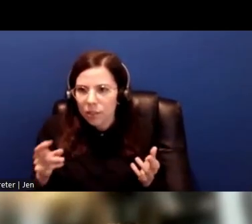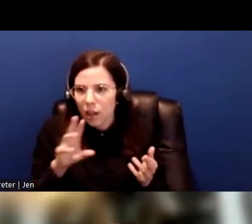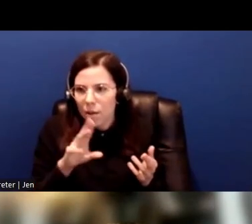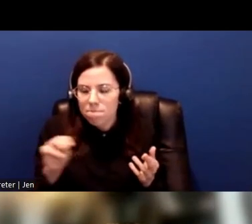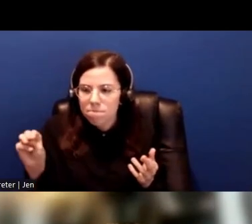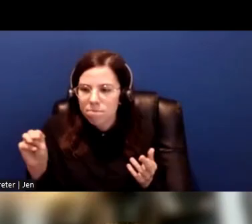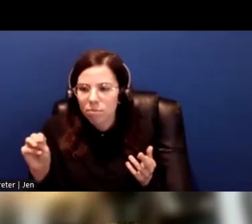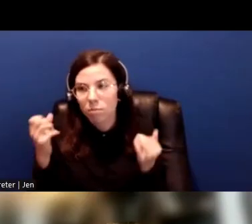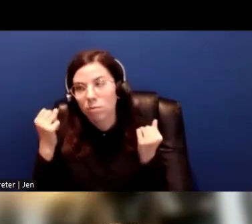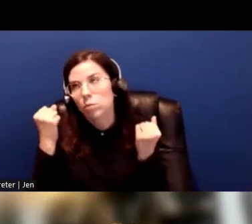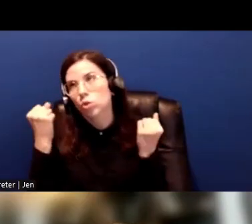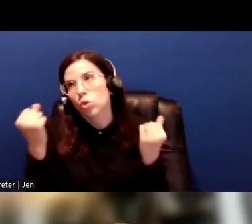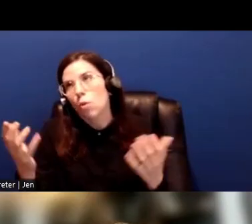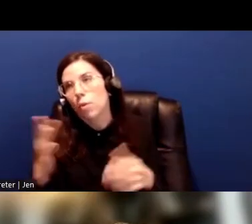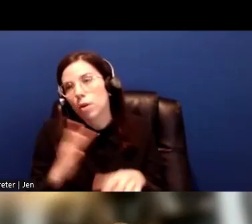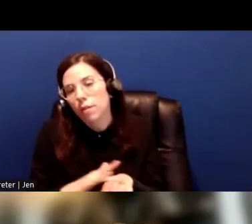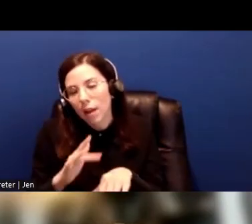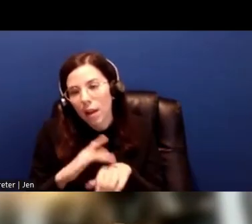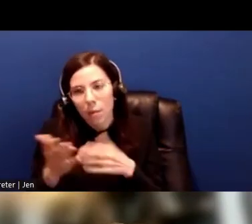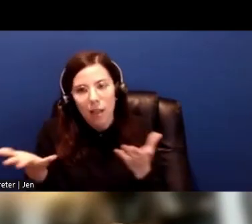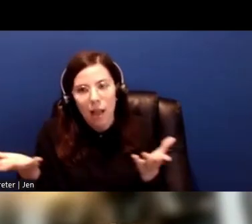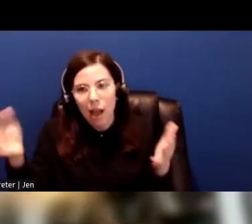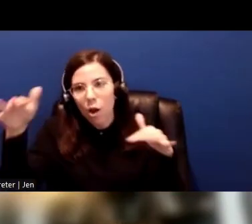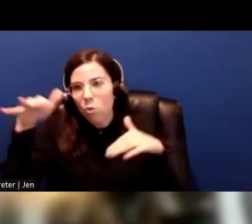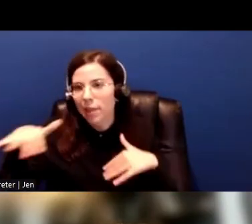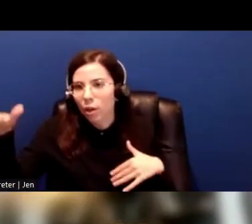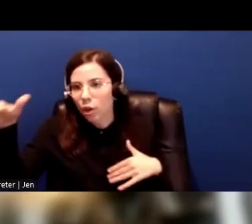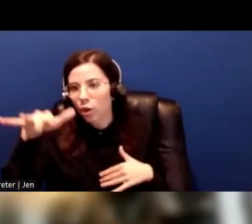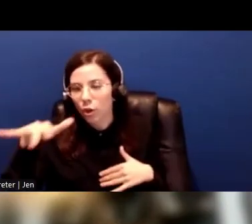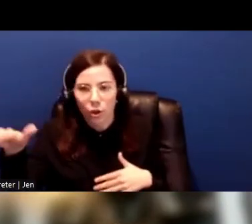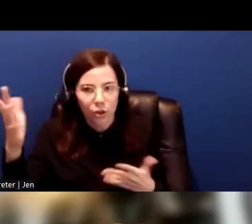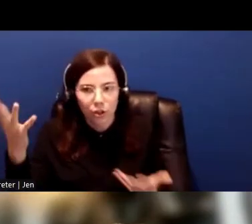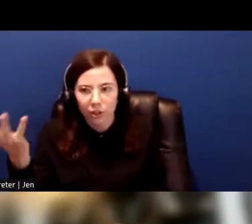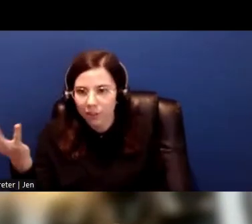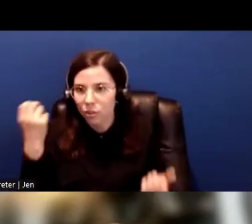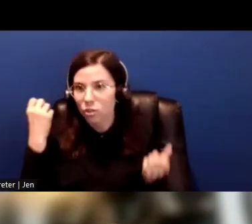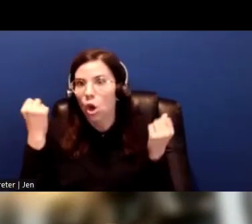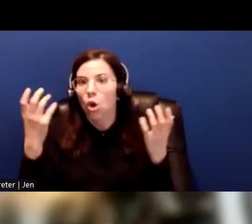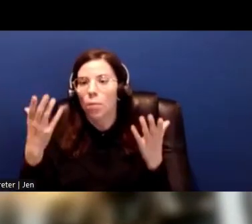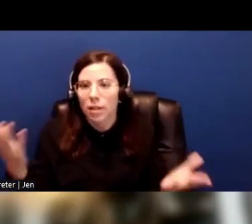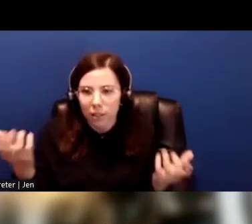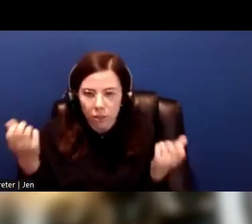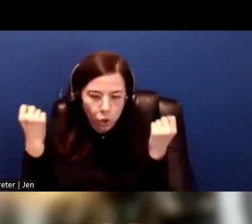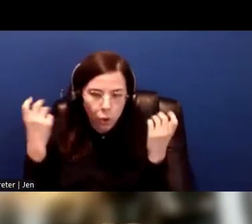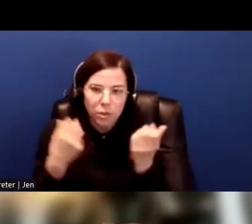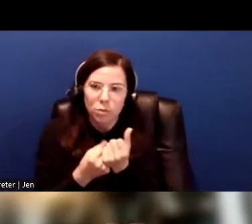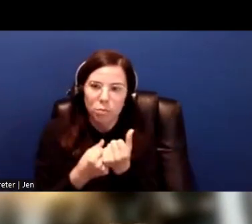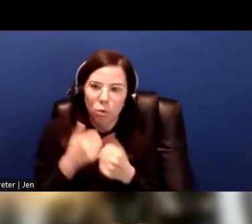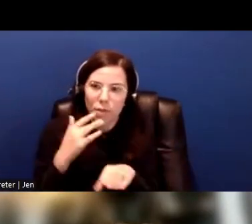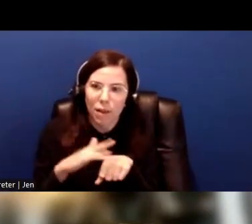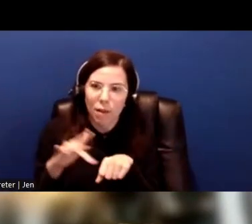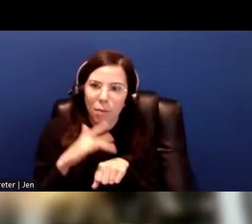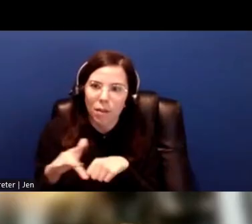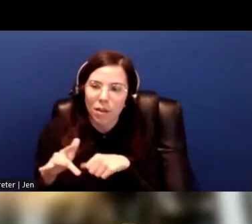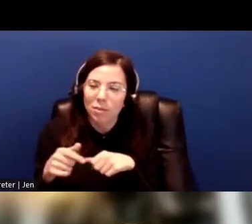there's just so much out there. This just really goes to, there's so many things and so much support for you. So I really,